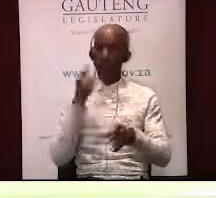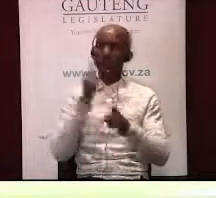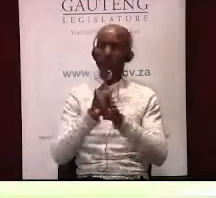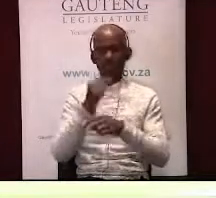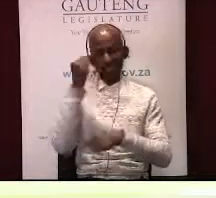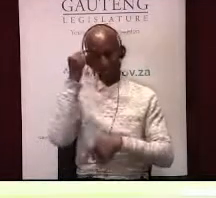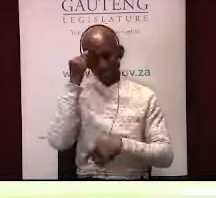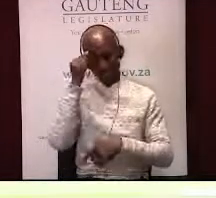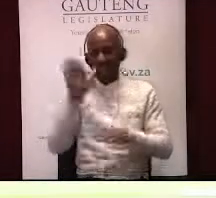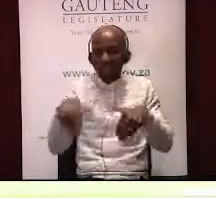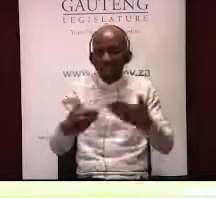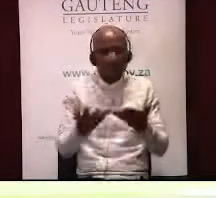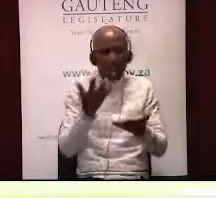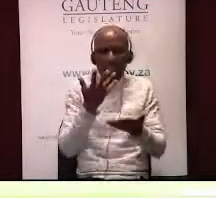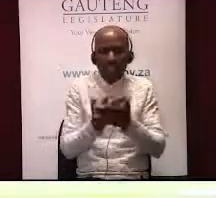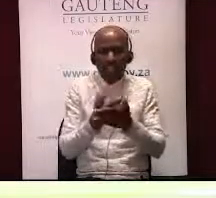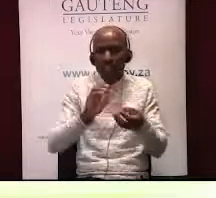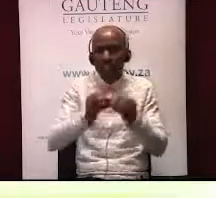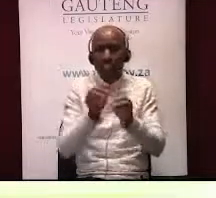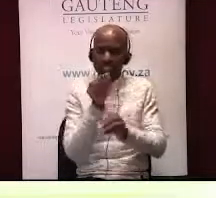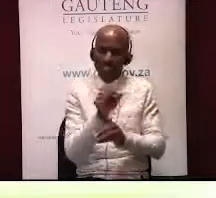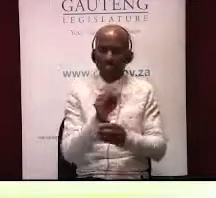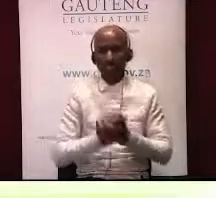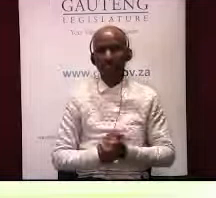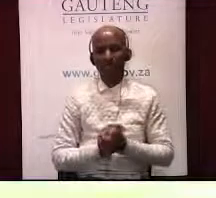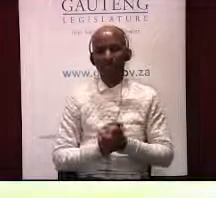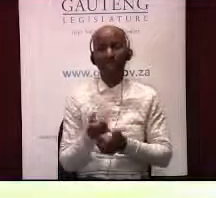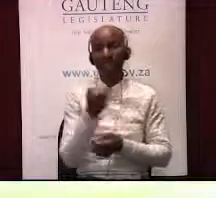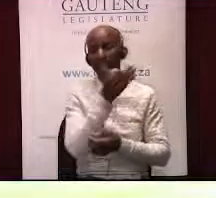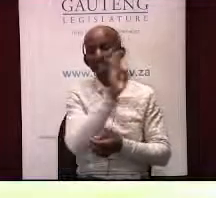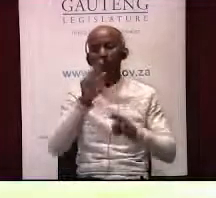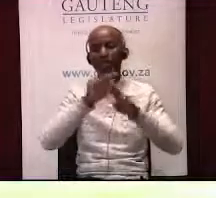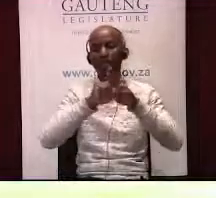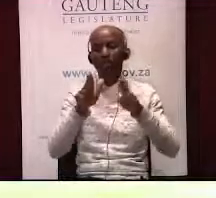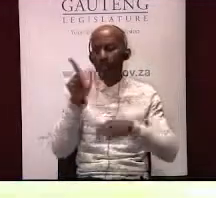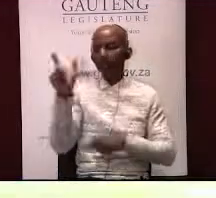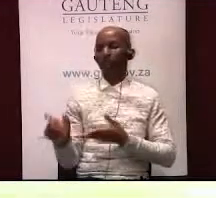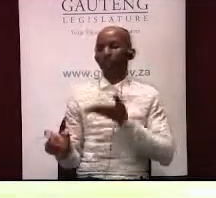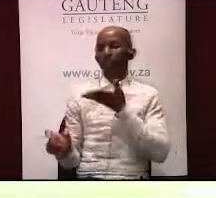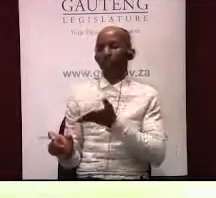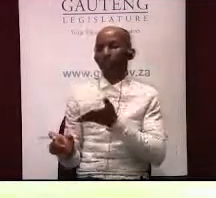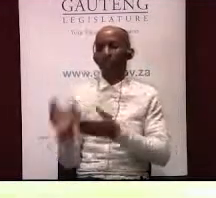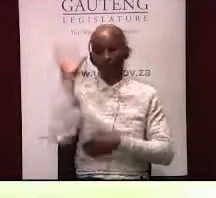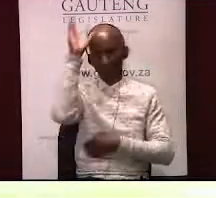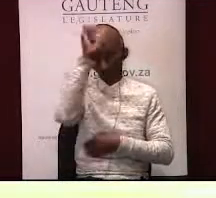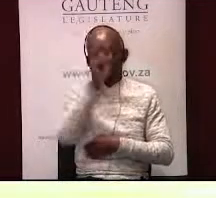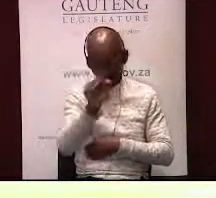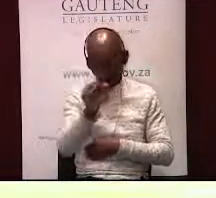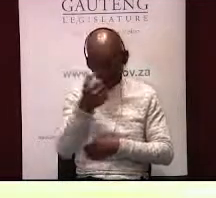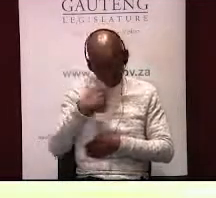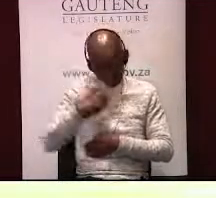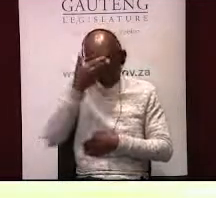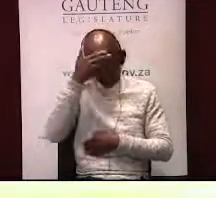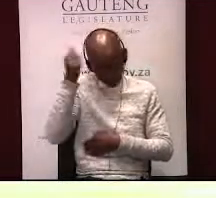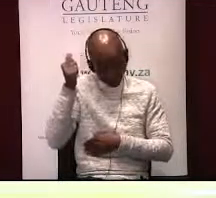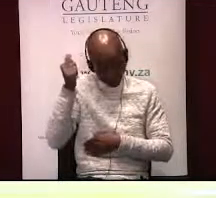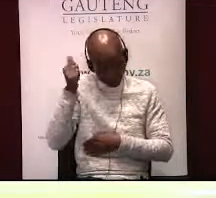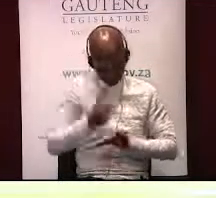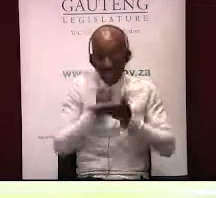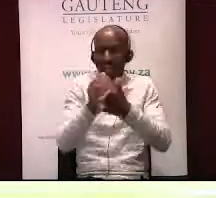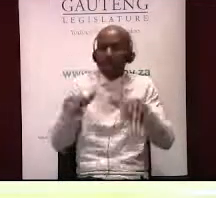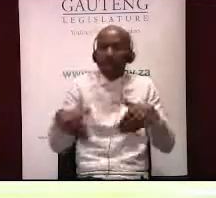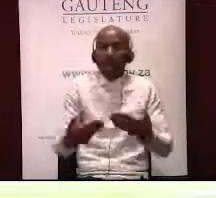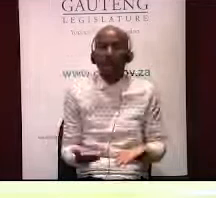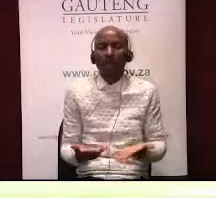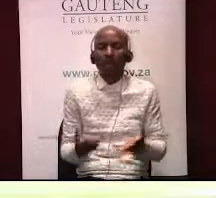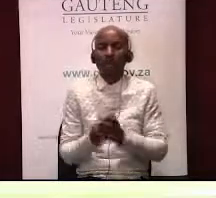think, how do you deal with it? If you are not a person of faith, I don't know how you can